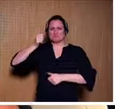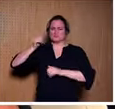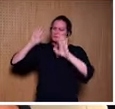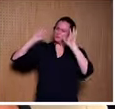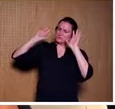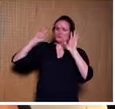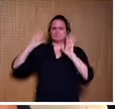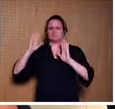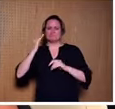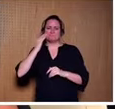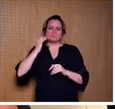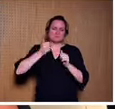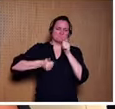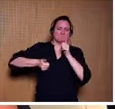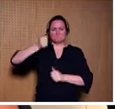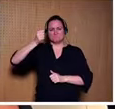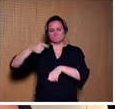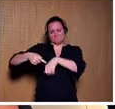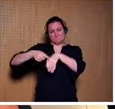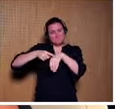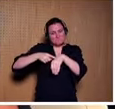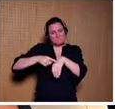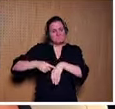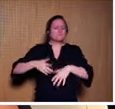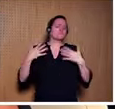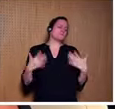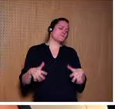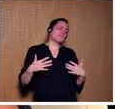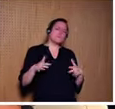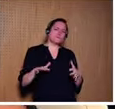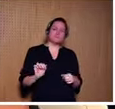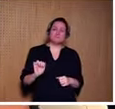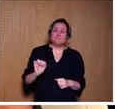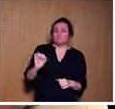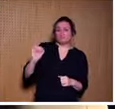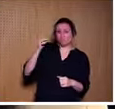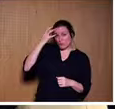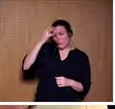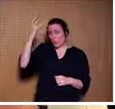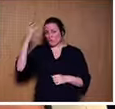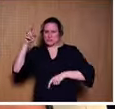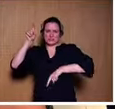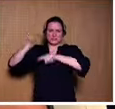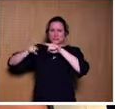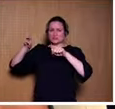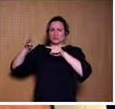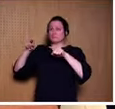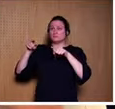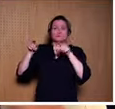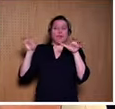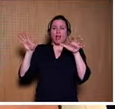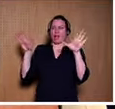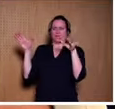heteronormativity, white supremacy-based racism, extractive neoliberal capitalism. They all pour from the same cup, which